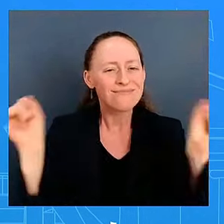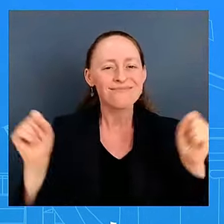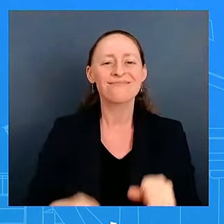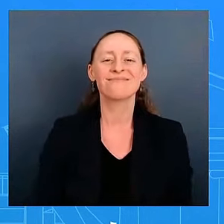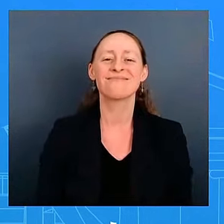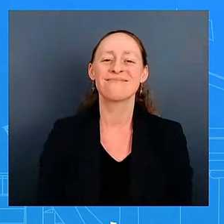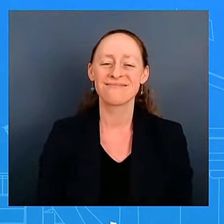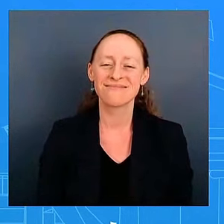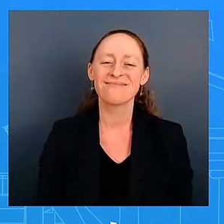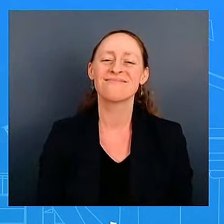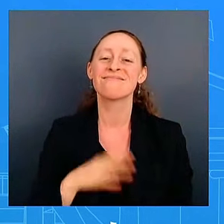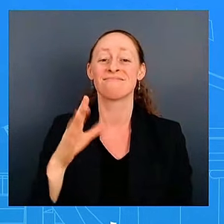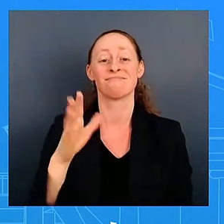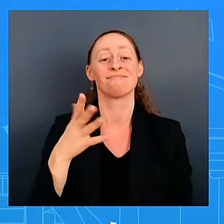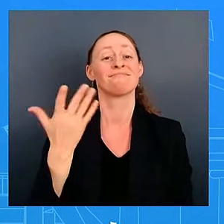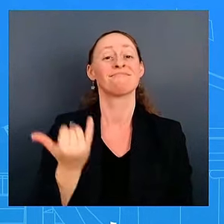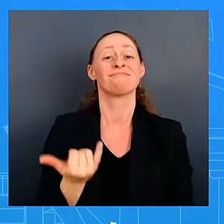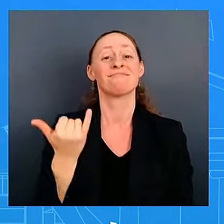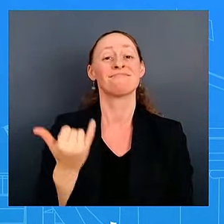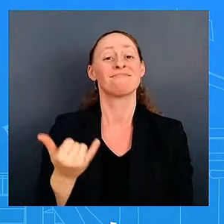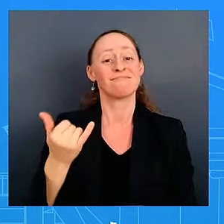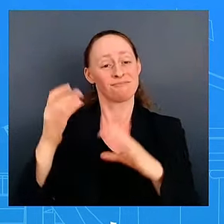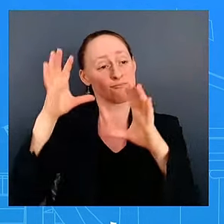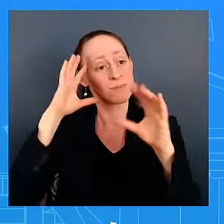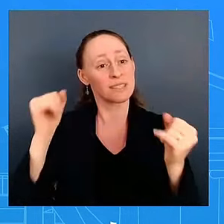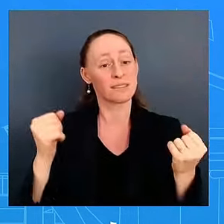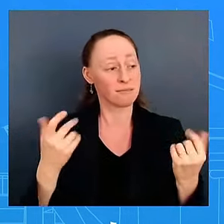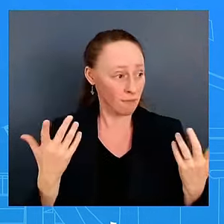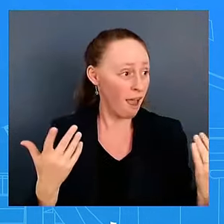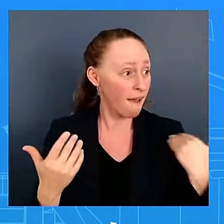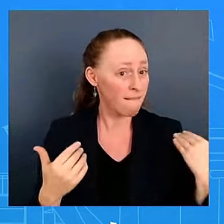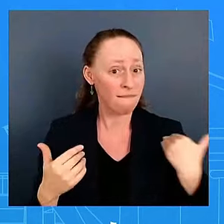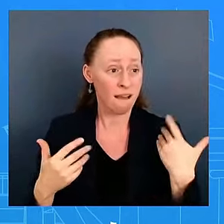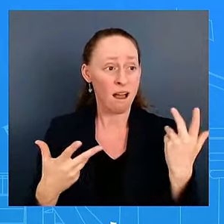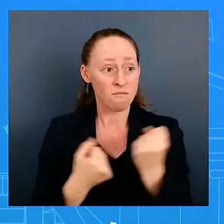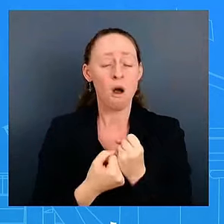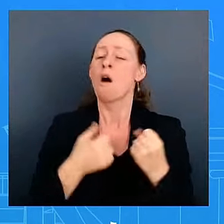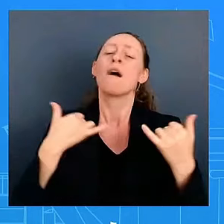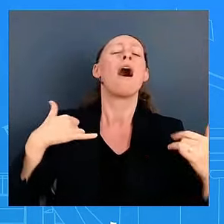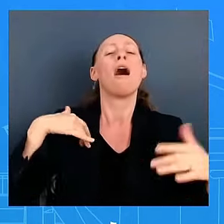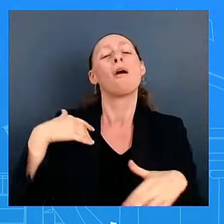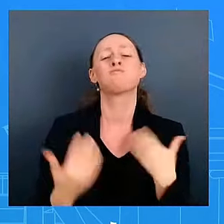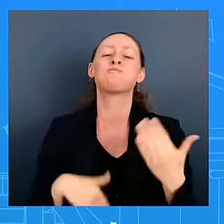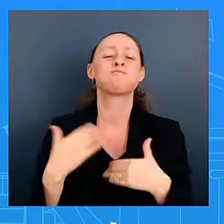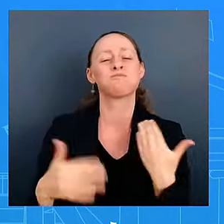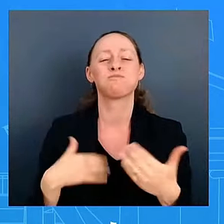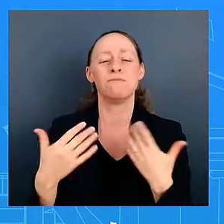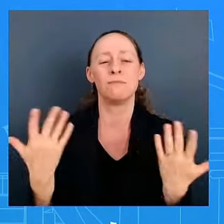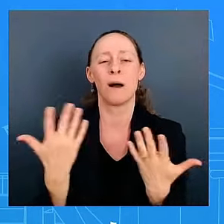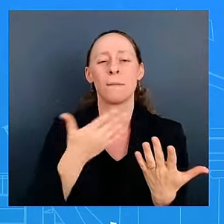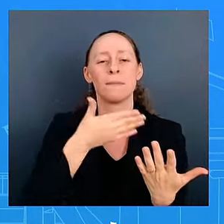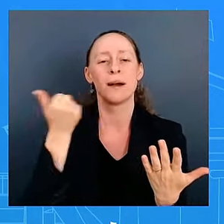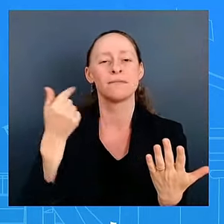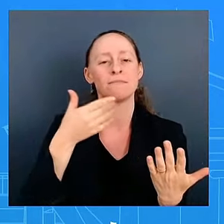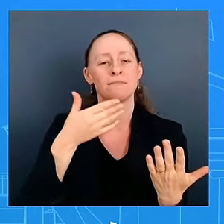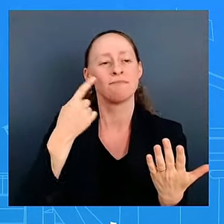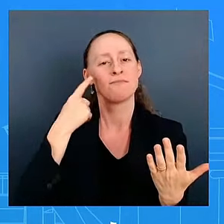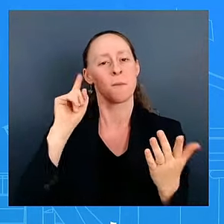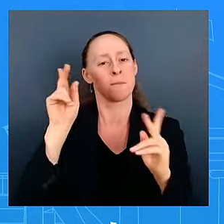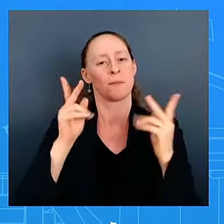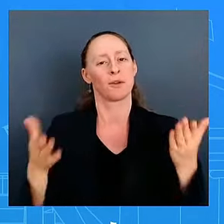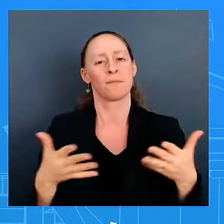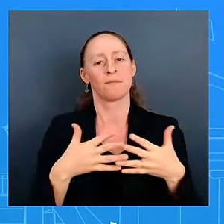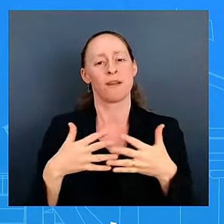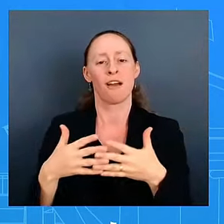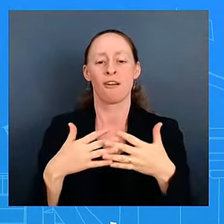continuing to work on behalf of the American people, continuing to build on an unprecedented record that he's been able to get done with many of these